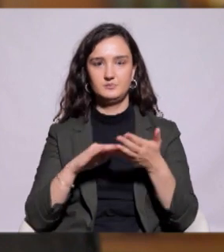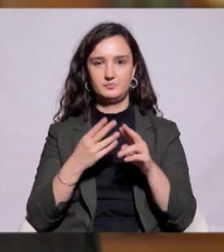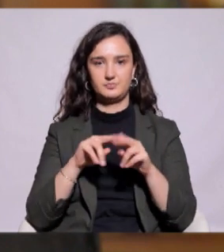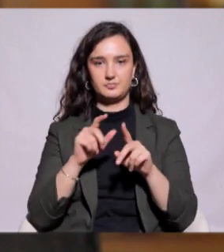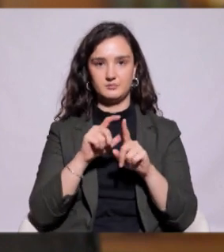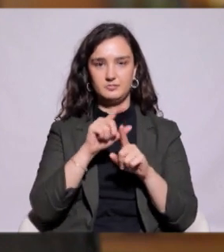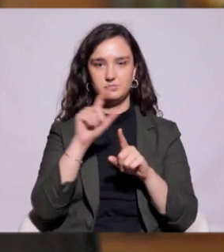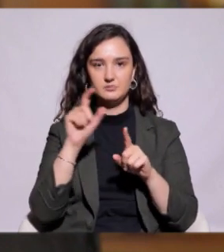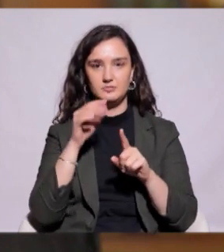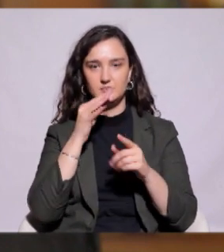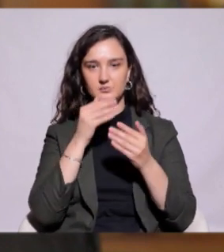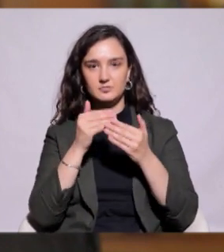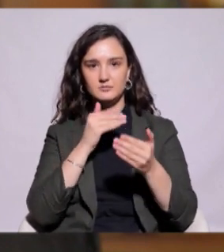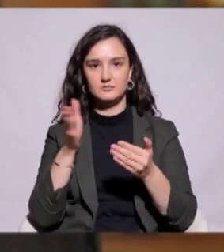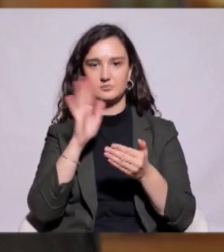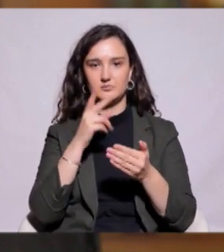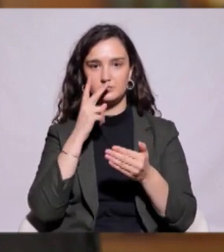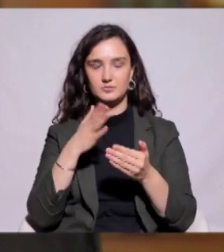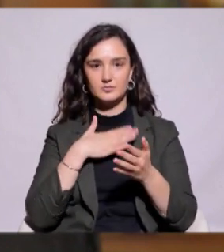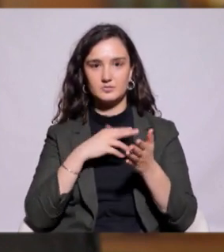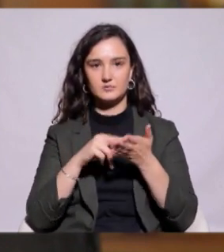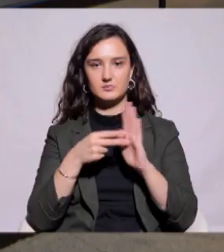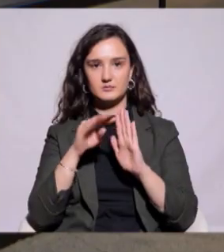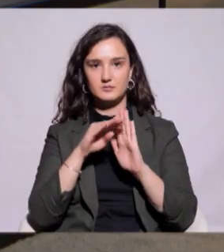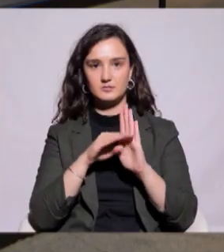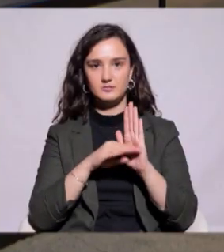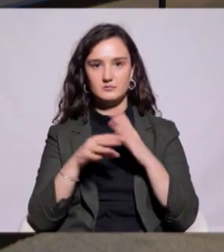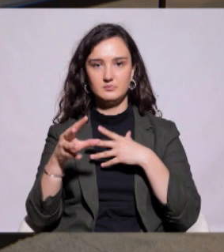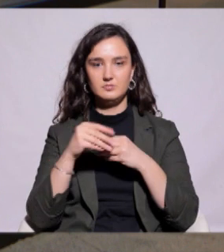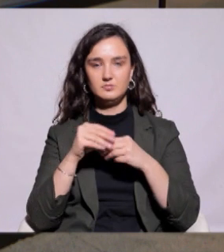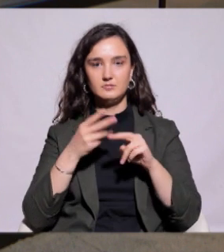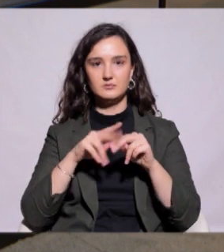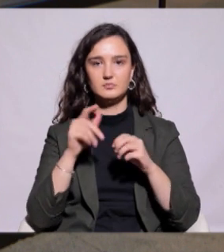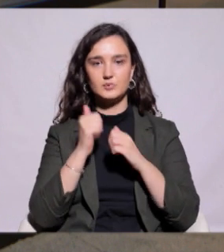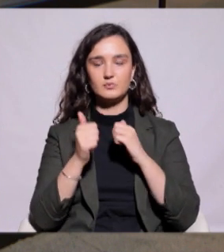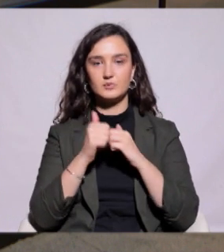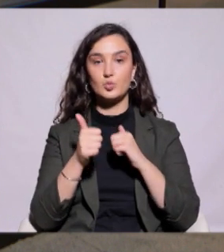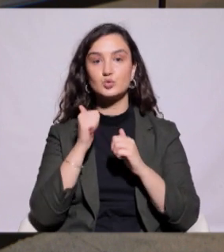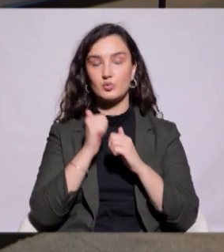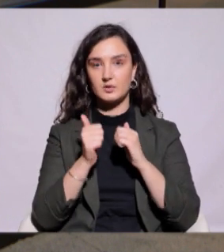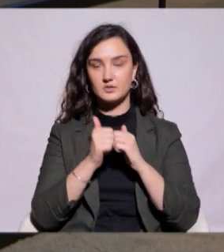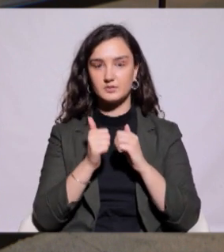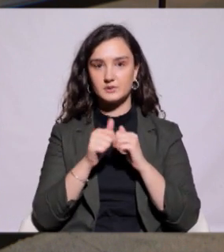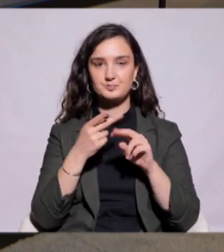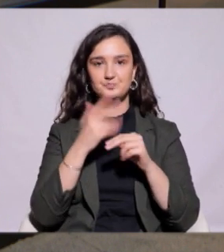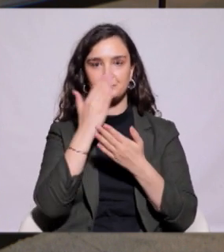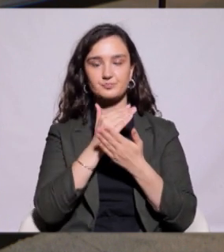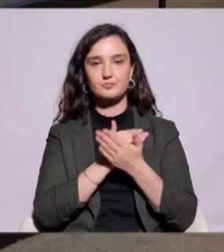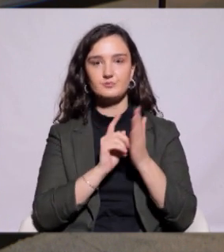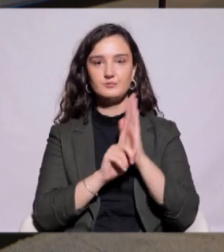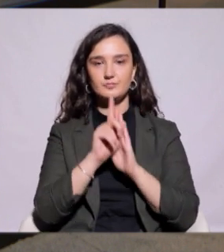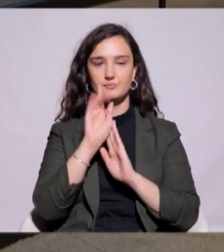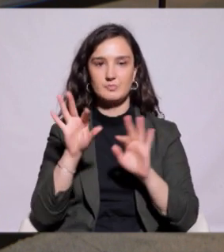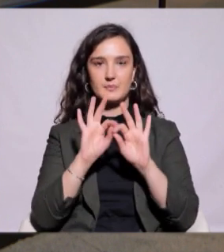that topic, but before that, let's look at our agenda together. As always, this lesson will start with a